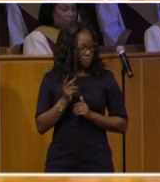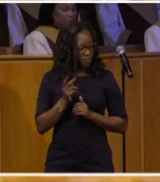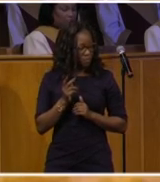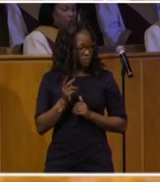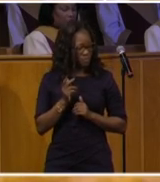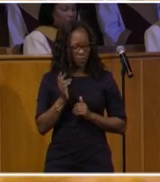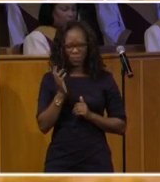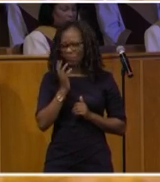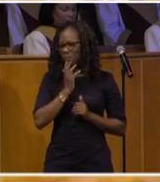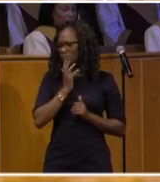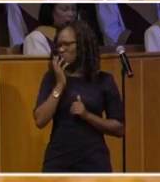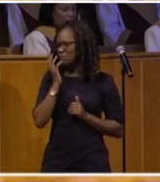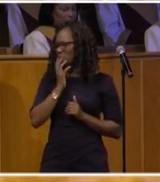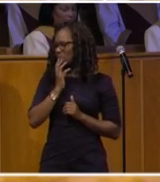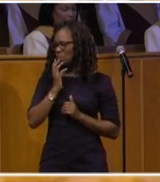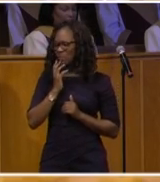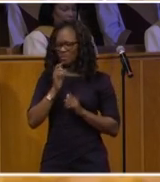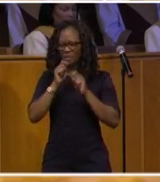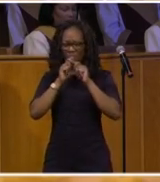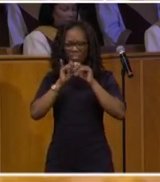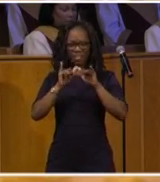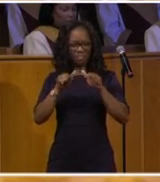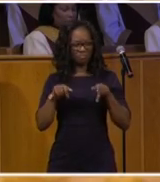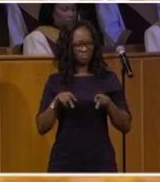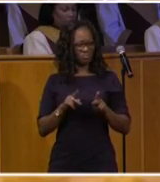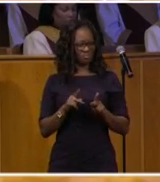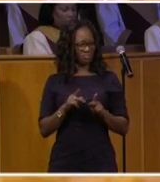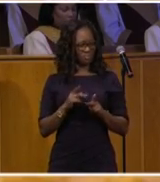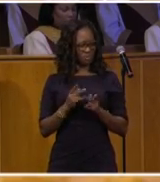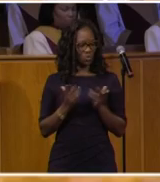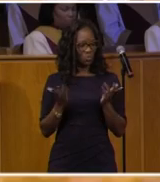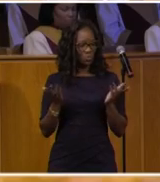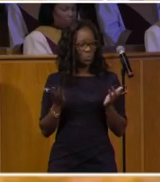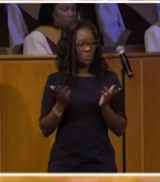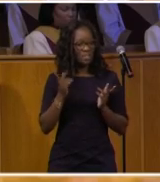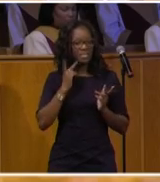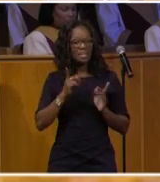It was such a privilege to hear those people